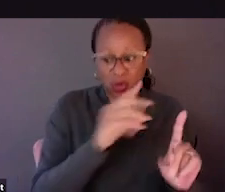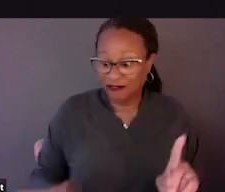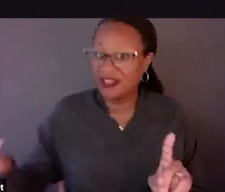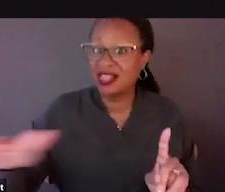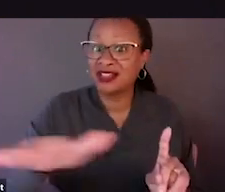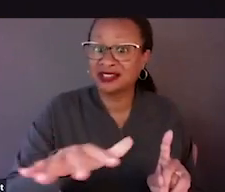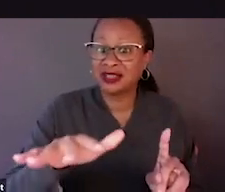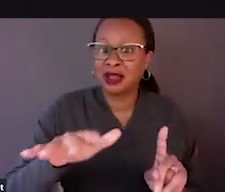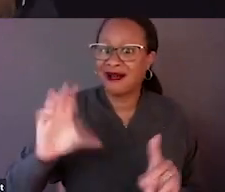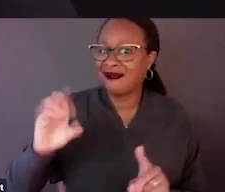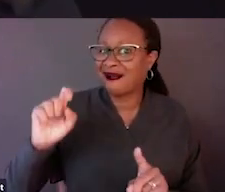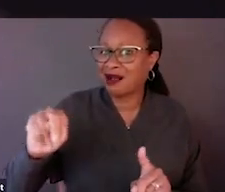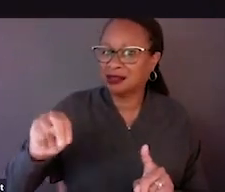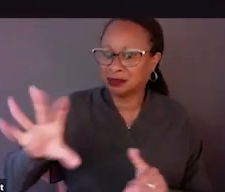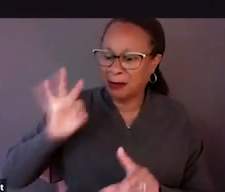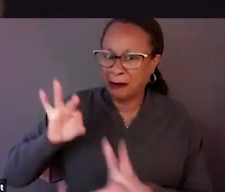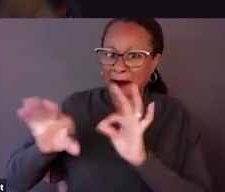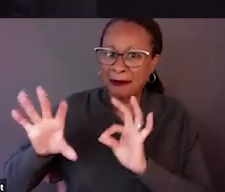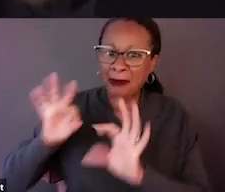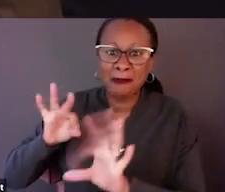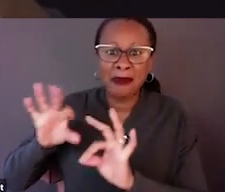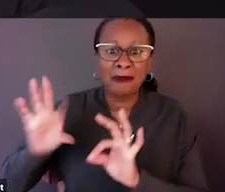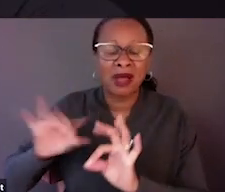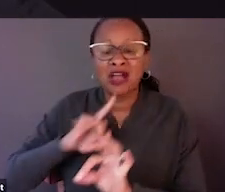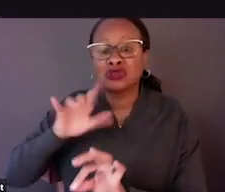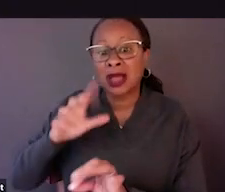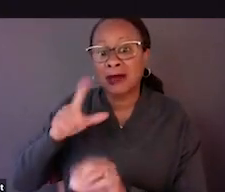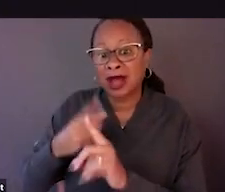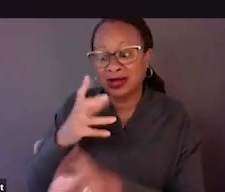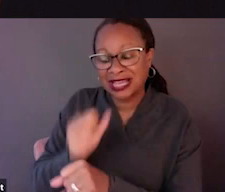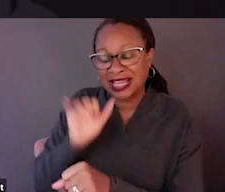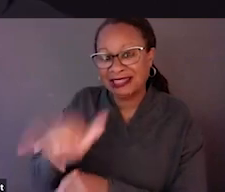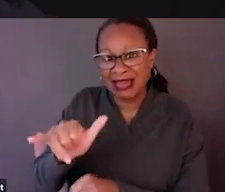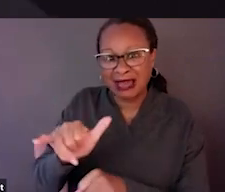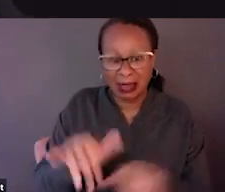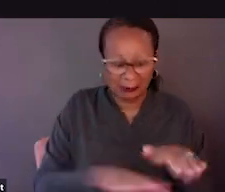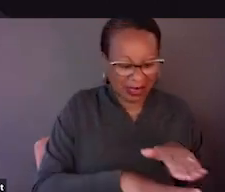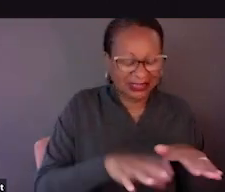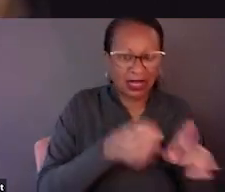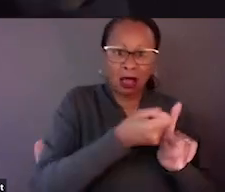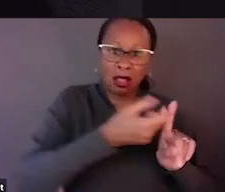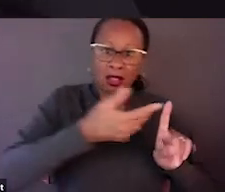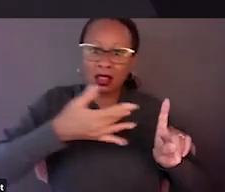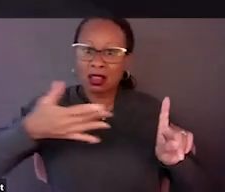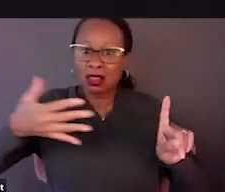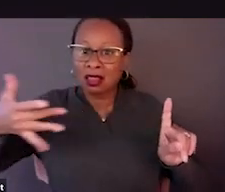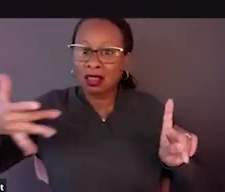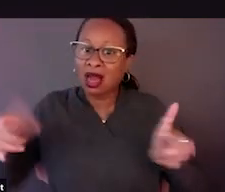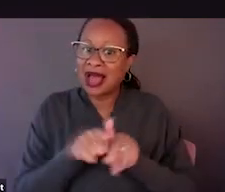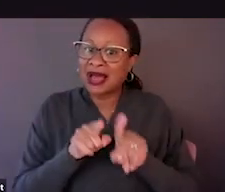fields, the cotton fields, so it was really about taking that bass and really evolving it as the